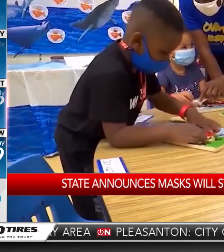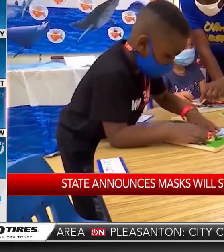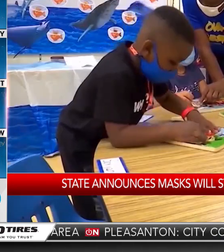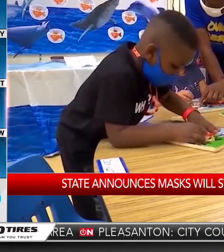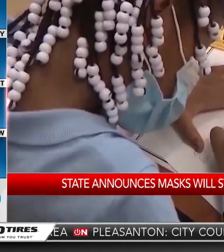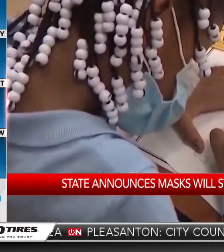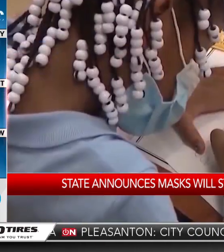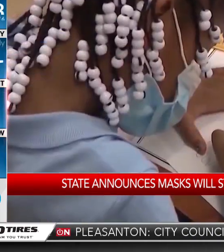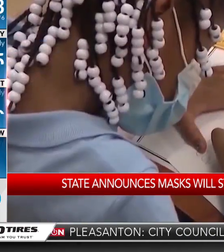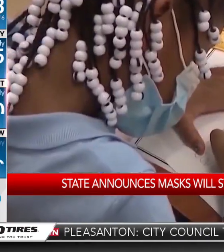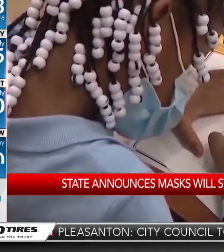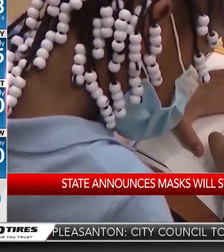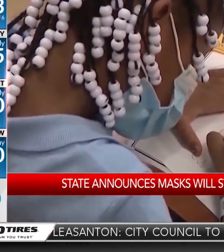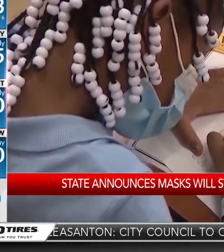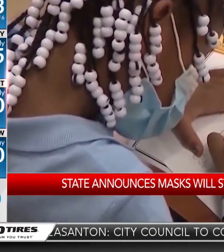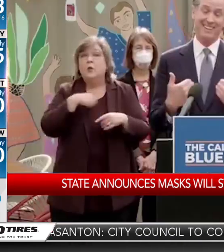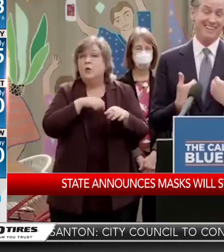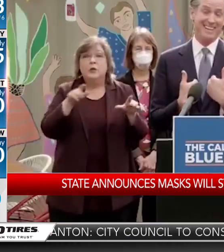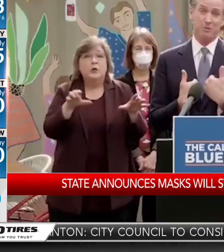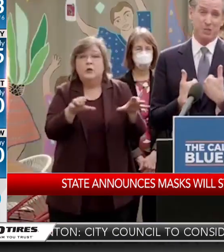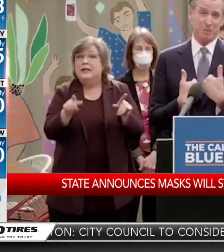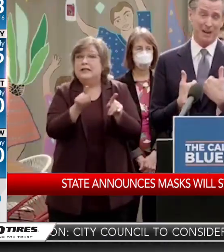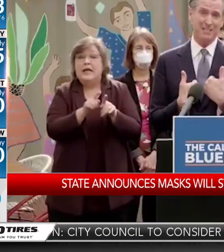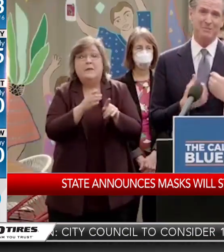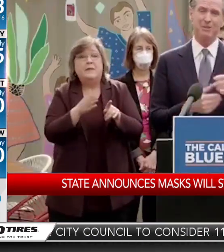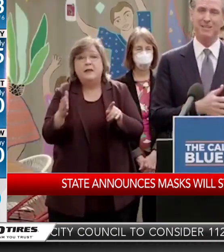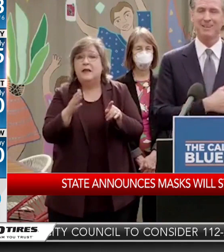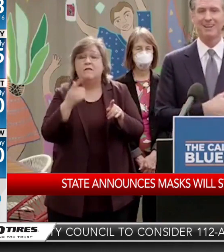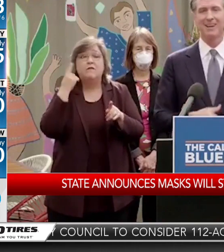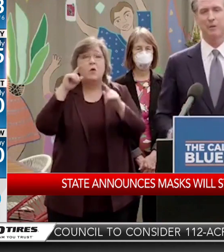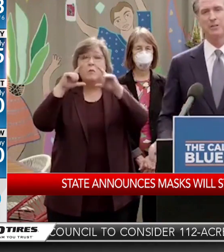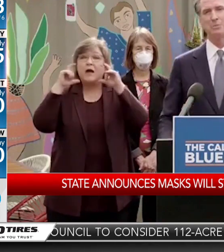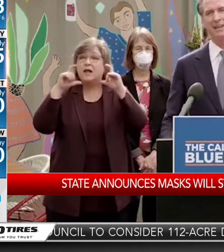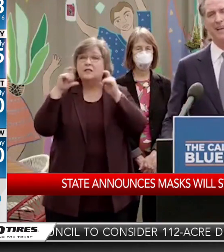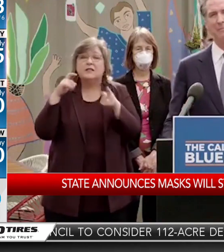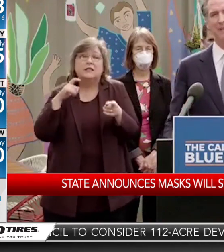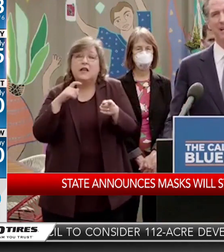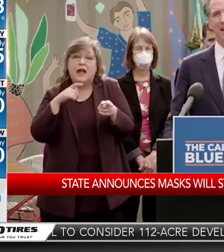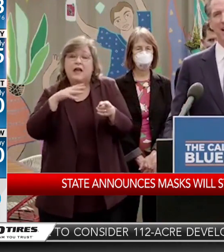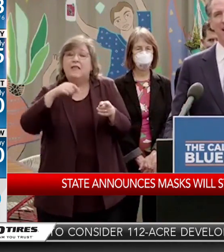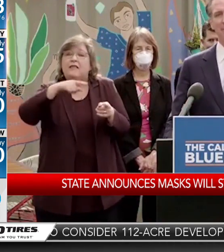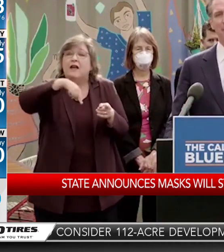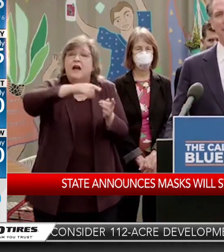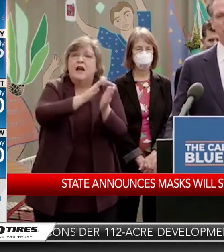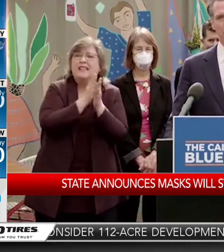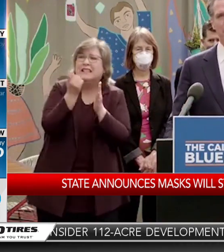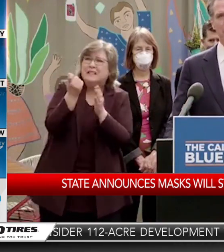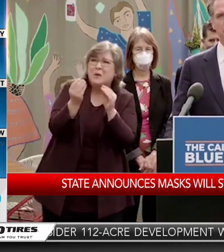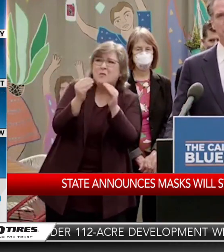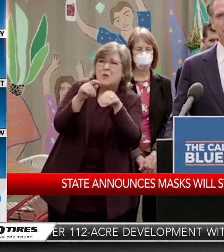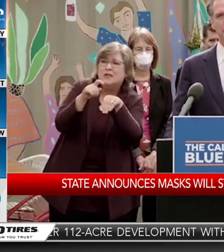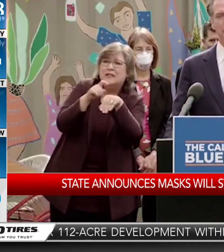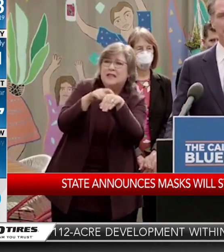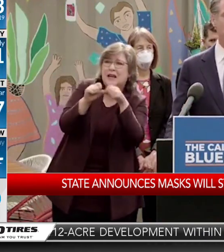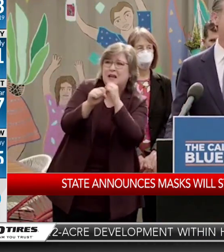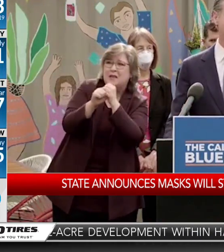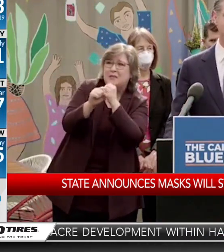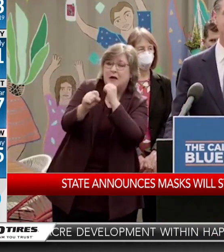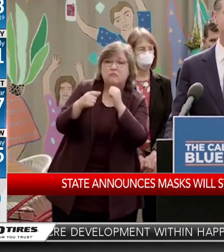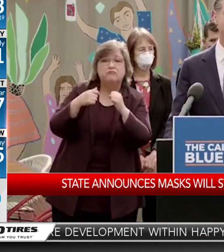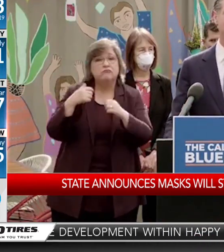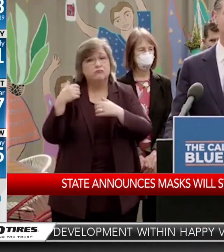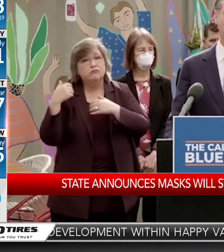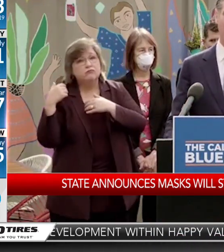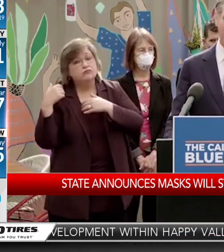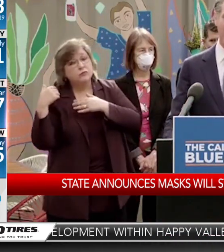before the state drops its school mask mandate. I think that's responsible and I respect that. But we also are on date with